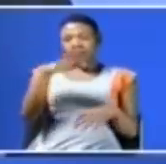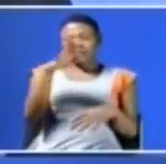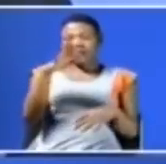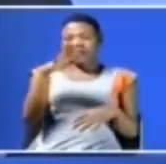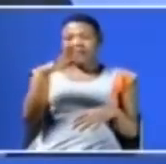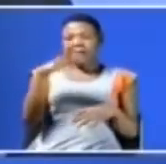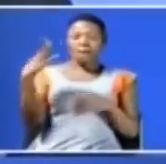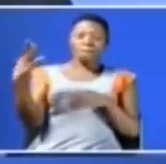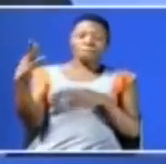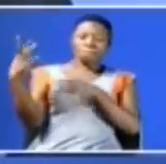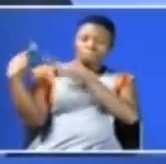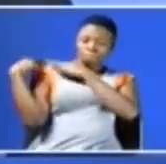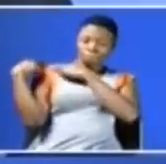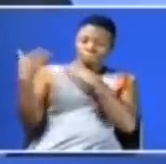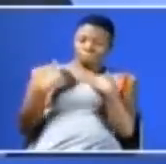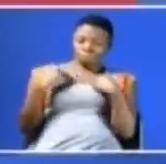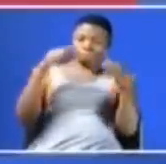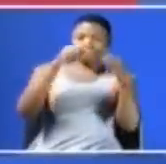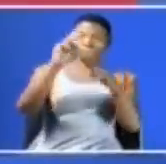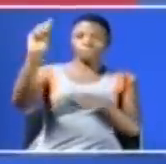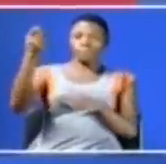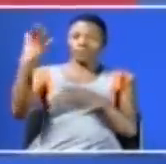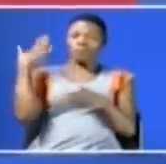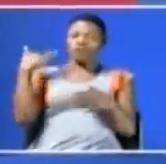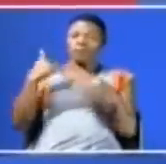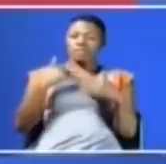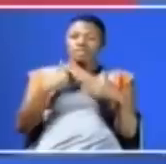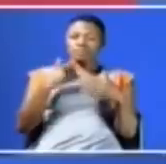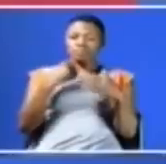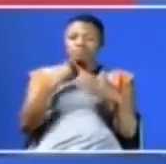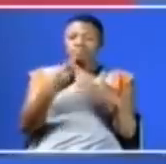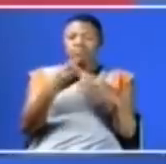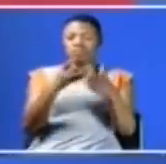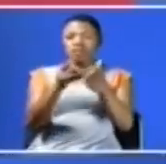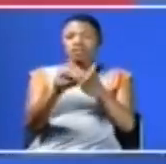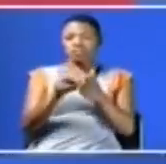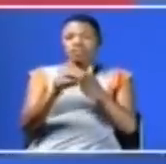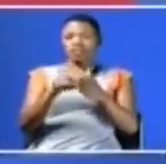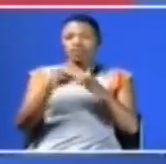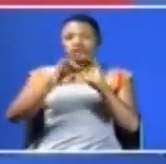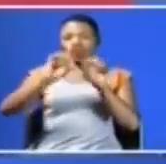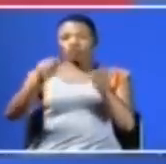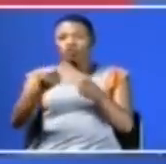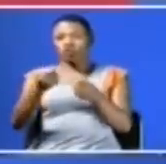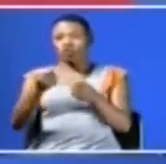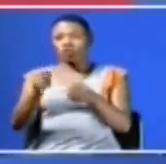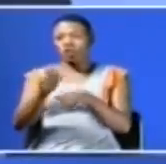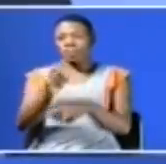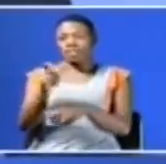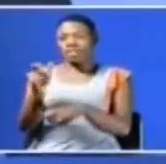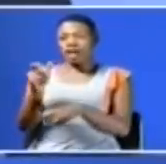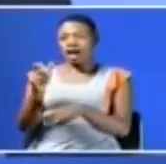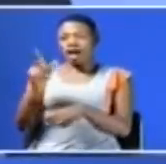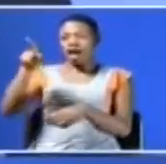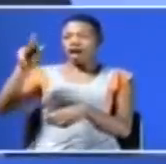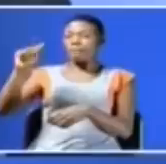Kenyans. Because I saw a debate one of the times on social media where I think it was Patrick Gathara who was calling